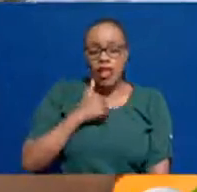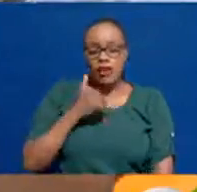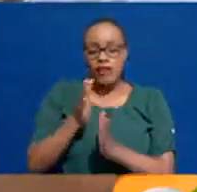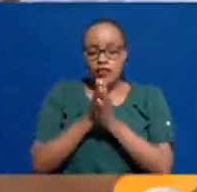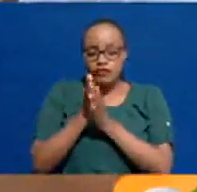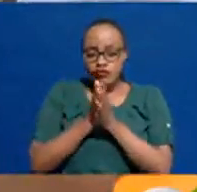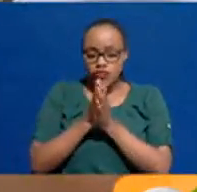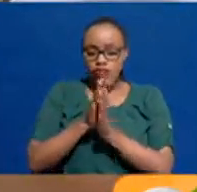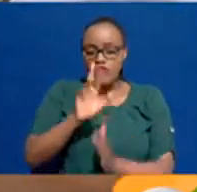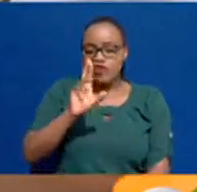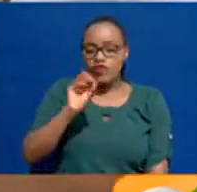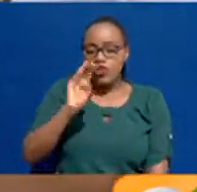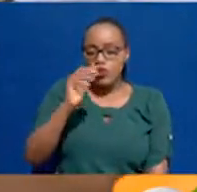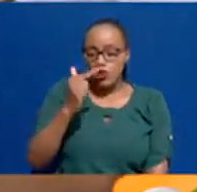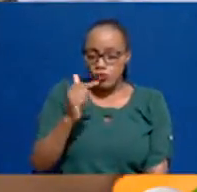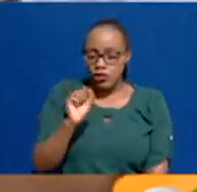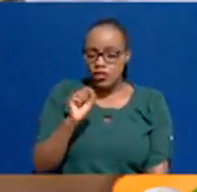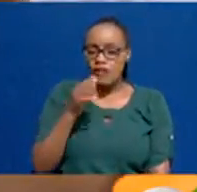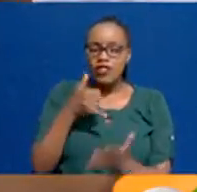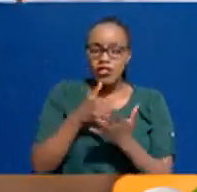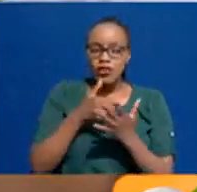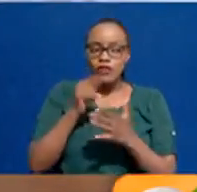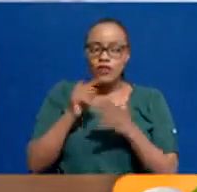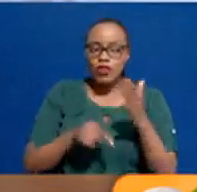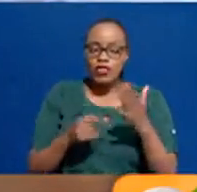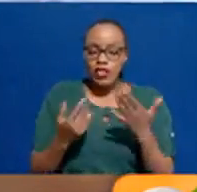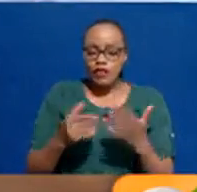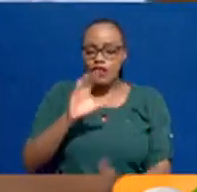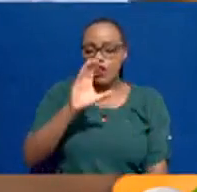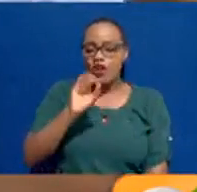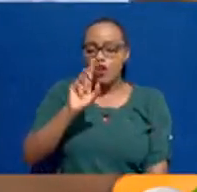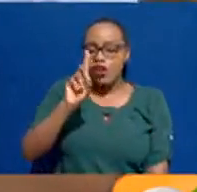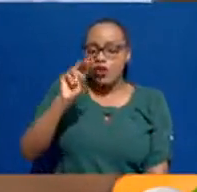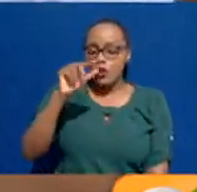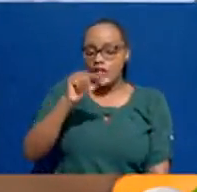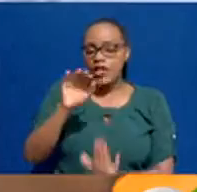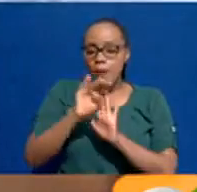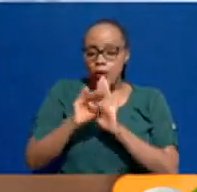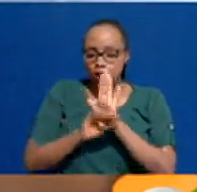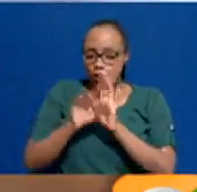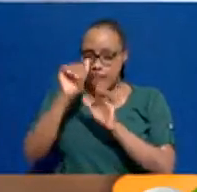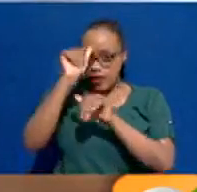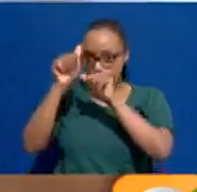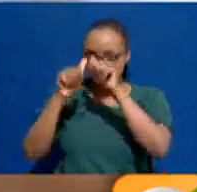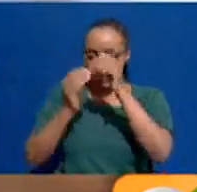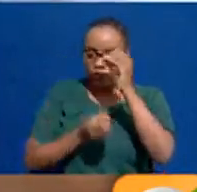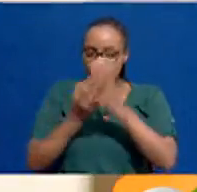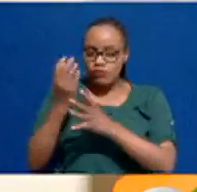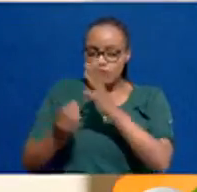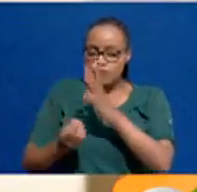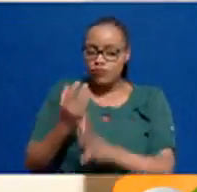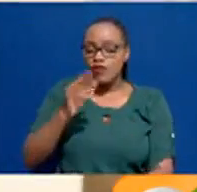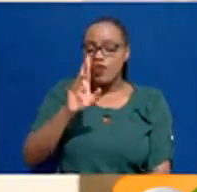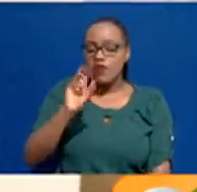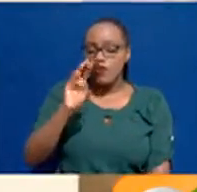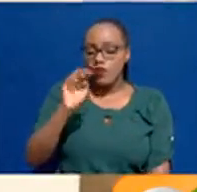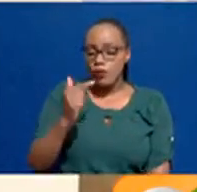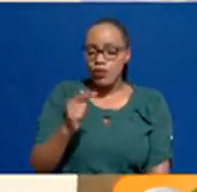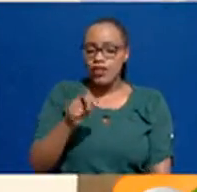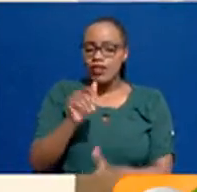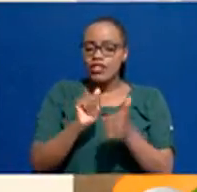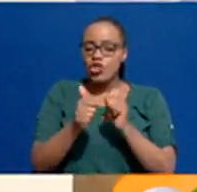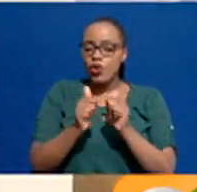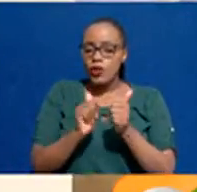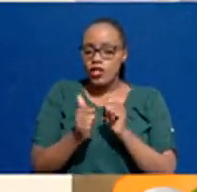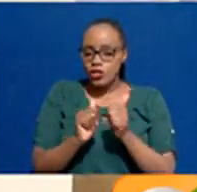of robotics because it entails the coding, programming, creativity of coming up with a robot. Mashindano hayo